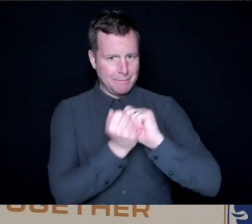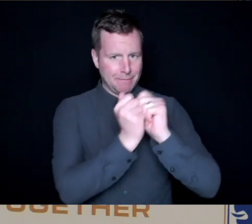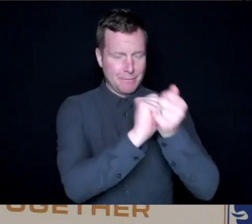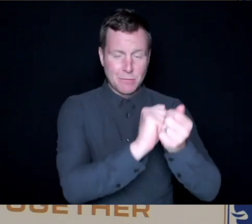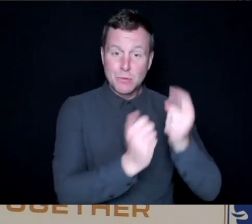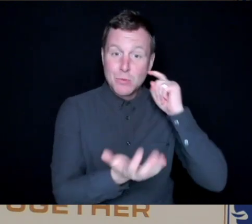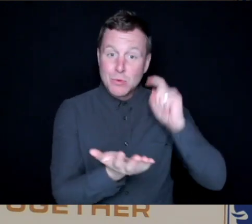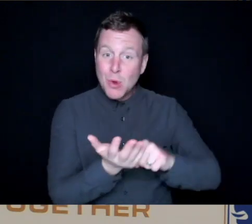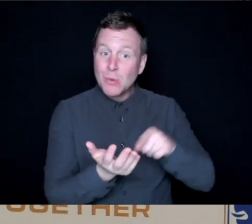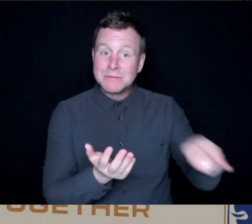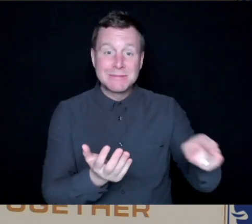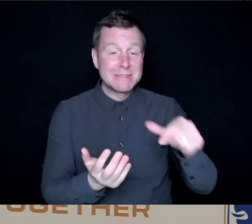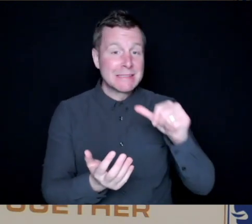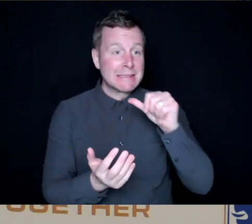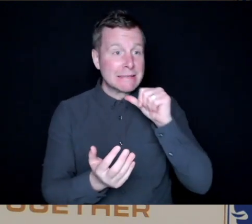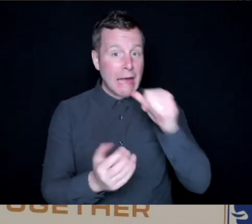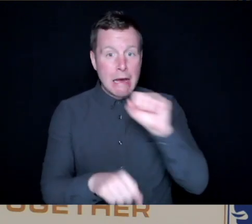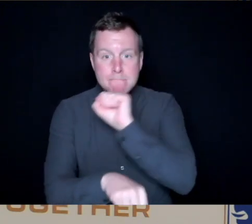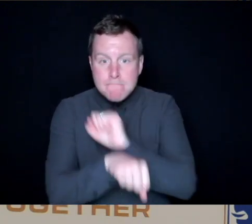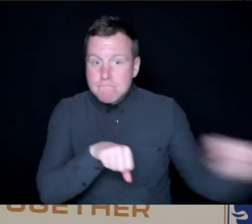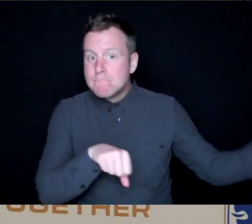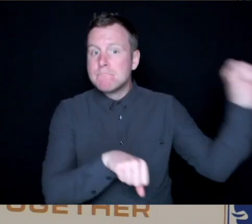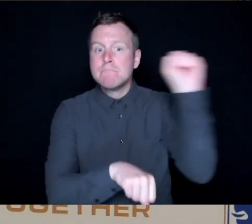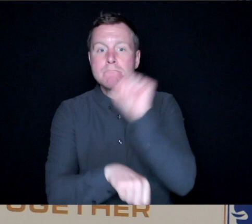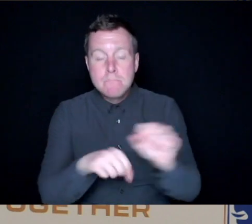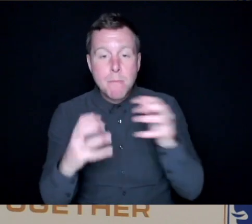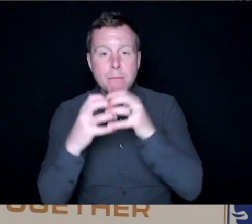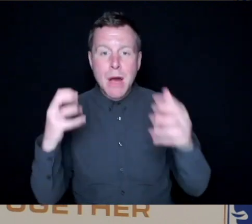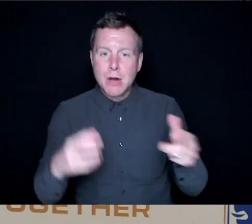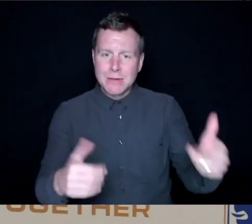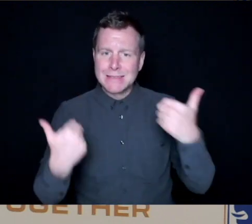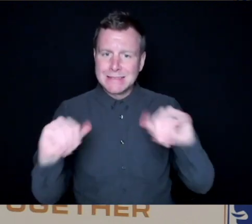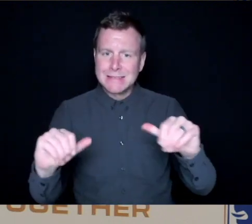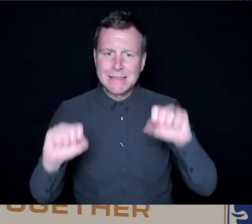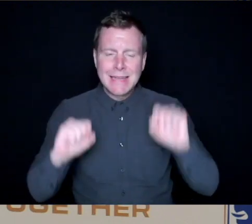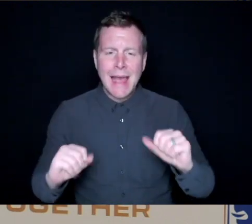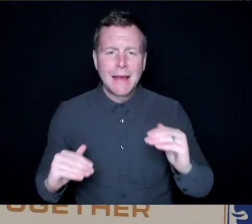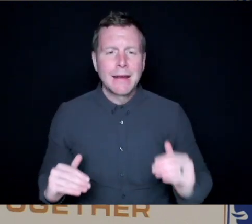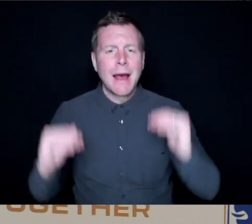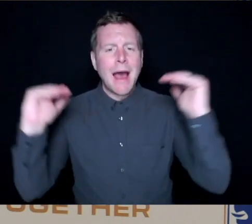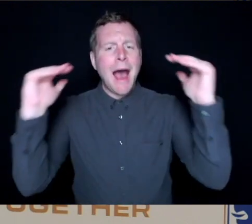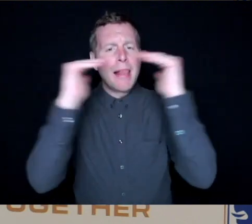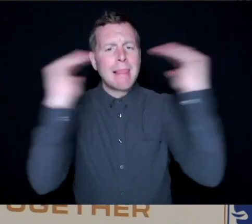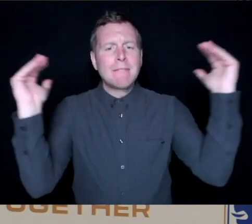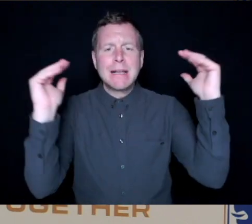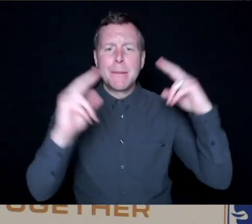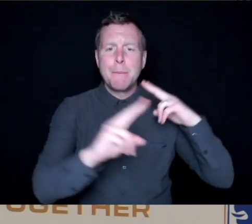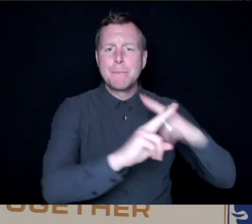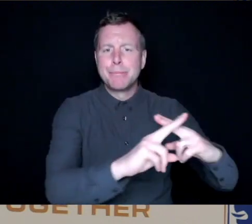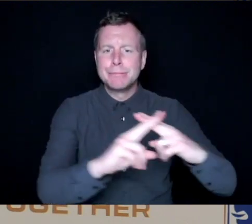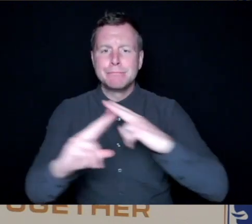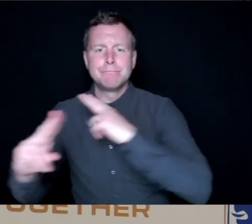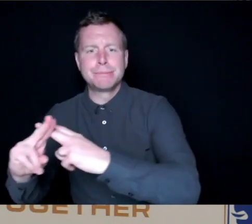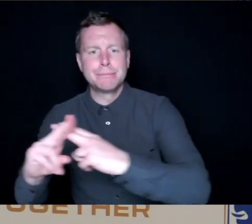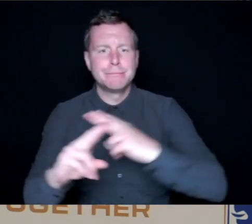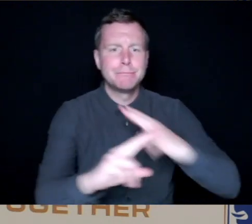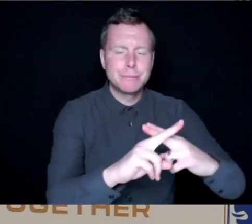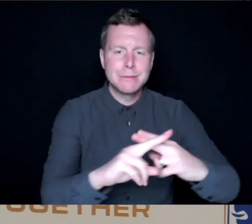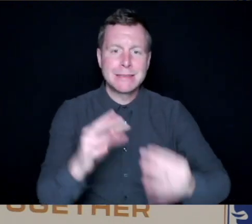saw tonight, is even when she doesn't have to do tons of stuff, she can do really high level stuff.